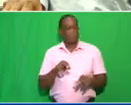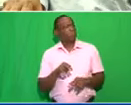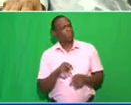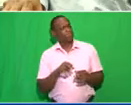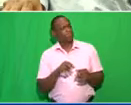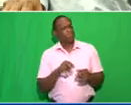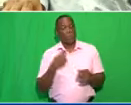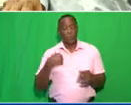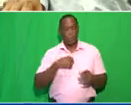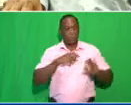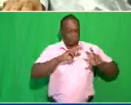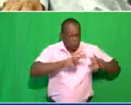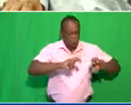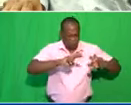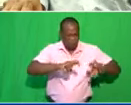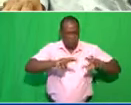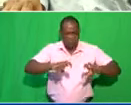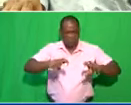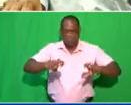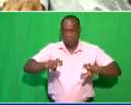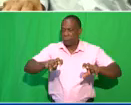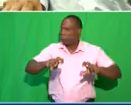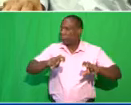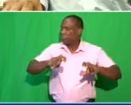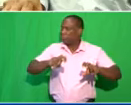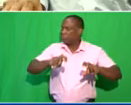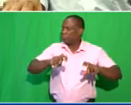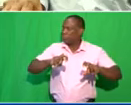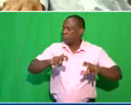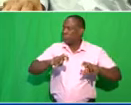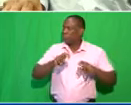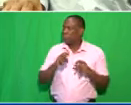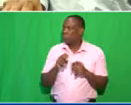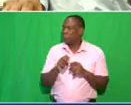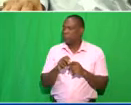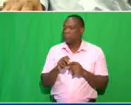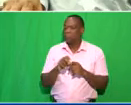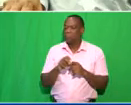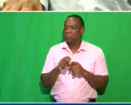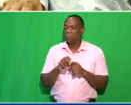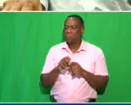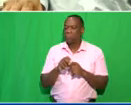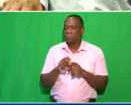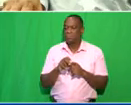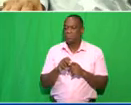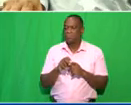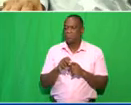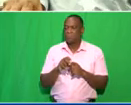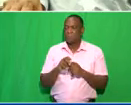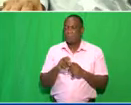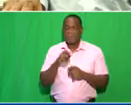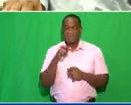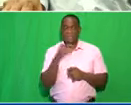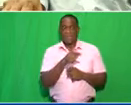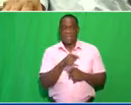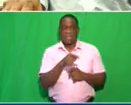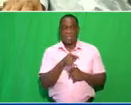The Shorey report, I'm going to call it by the chairman, don't call this report anything by my name. It's an excellent report.